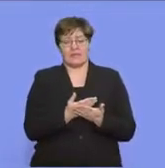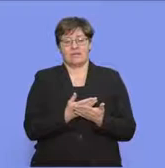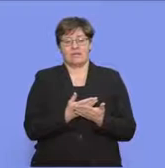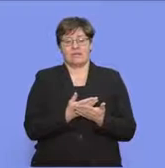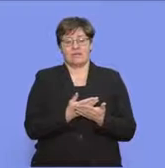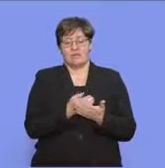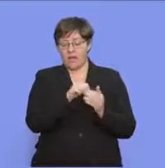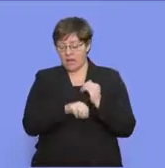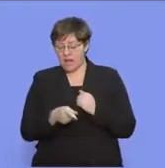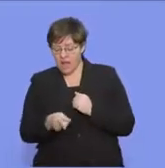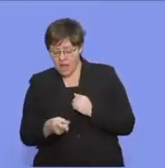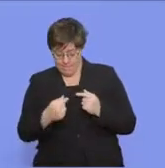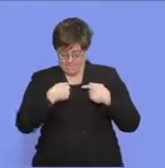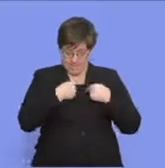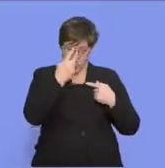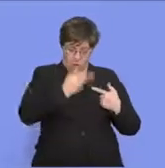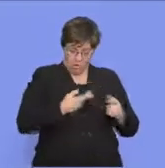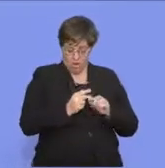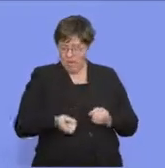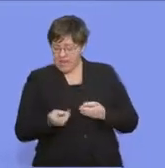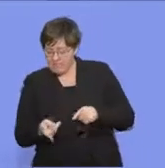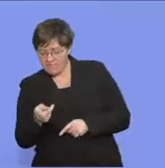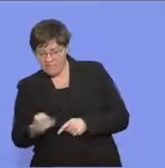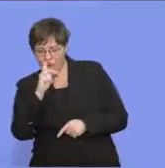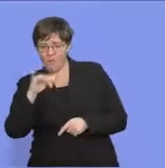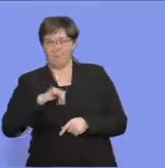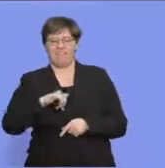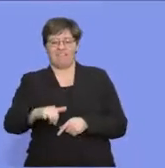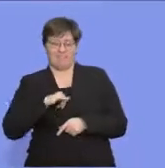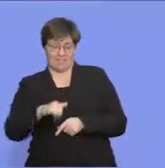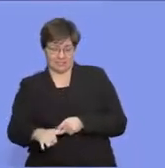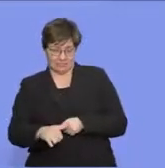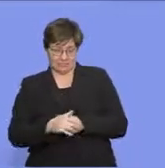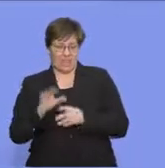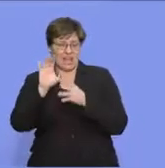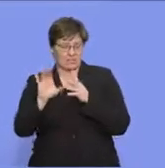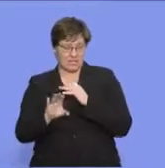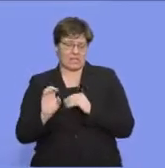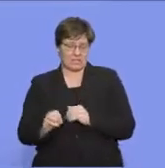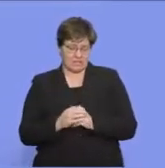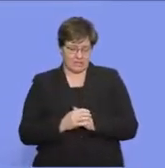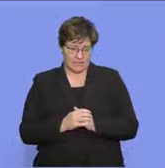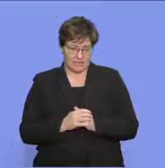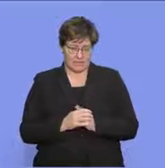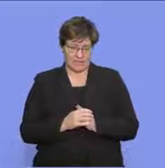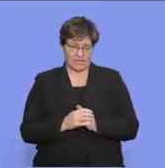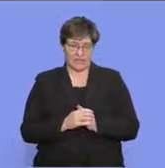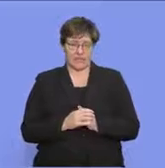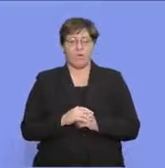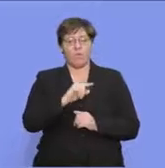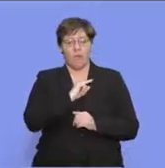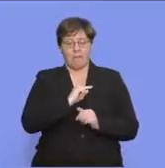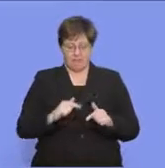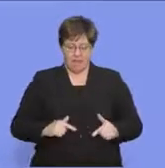the offspring physical characteristics that the parent organism acquires through